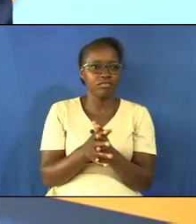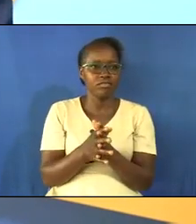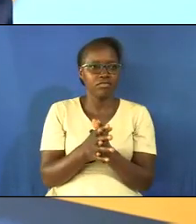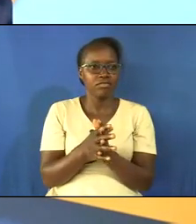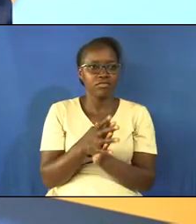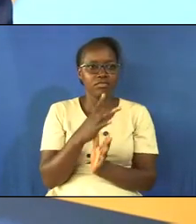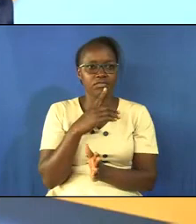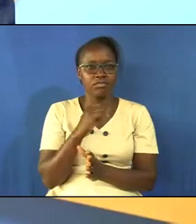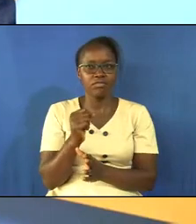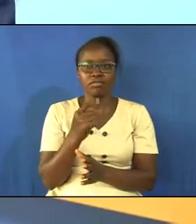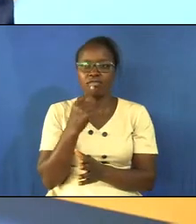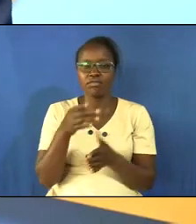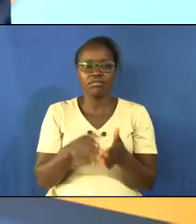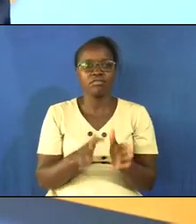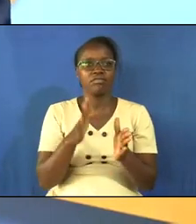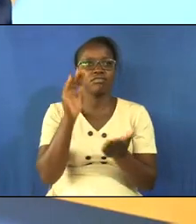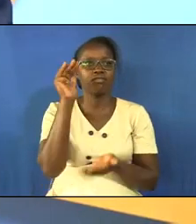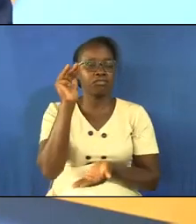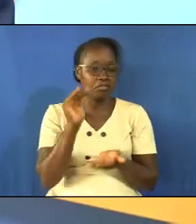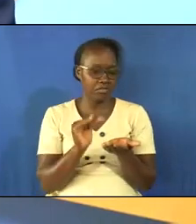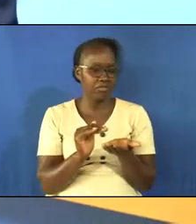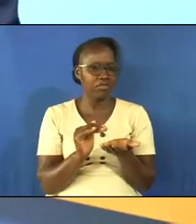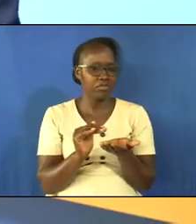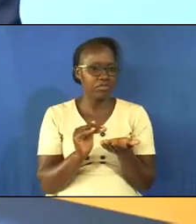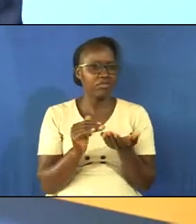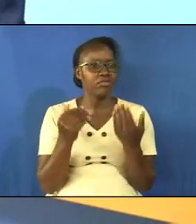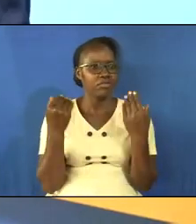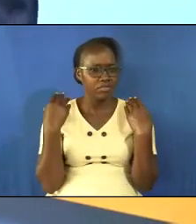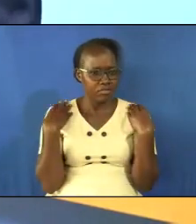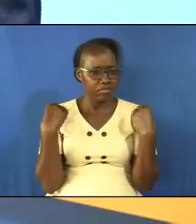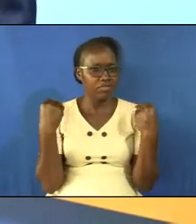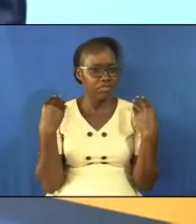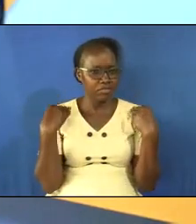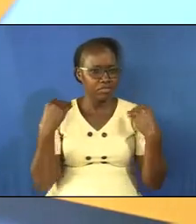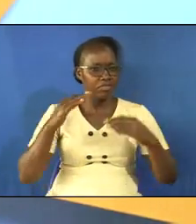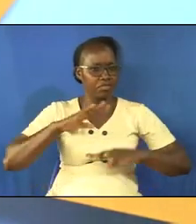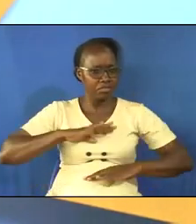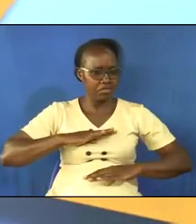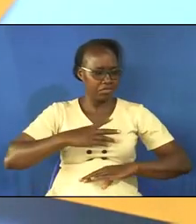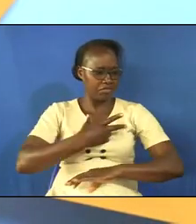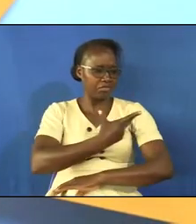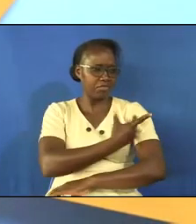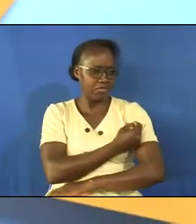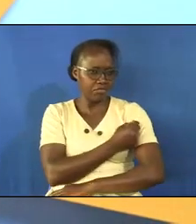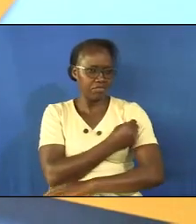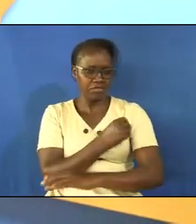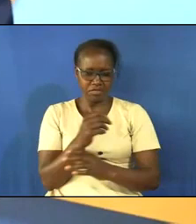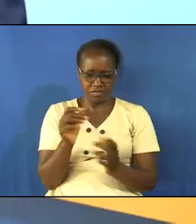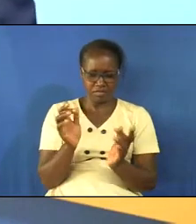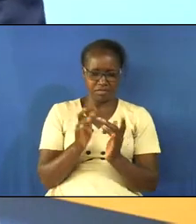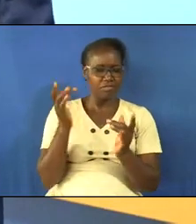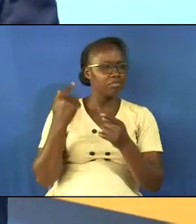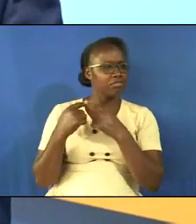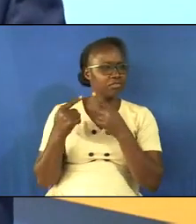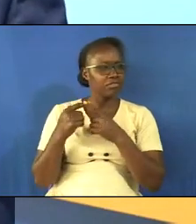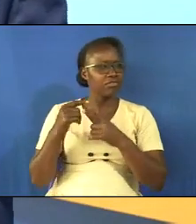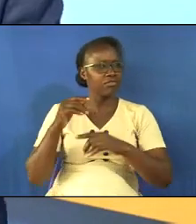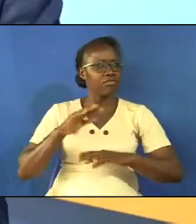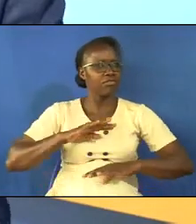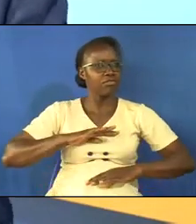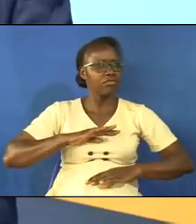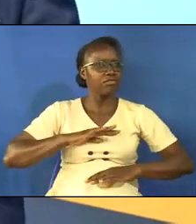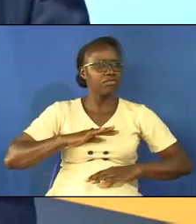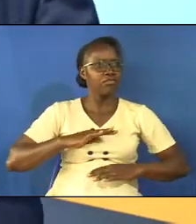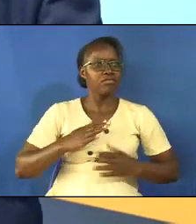So what are the sure ways to reduce the likelihood? Exercise and temperance, vaccination, frequent testing and screening, adequate health-seeking